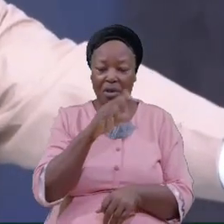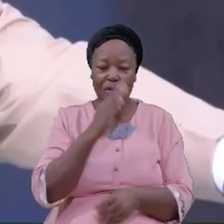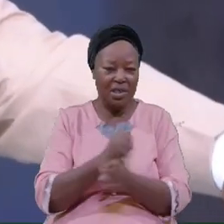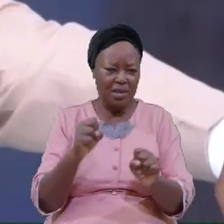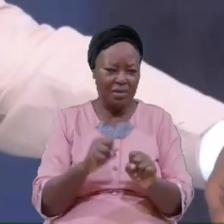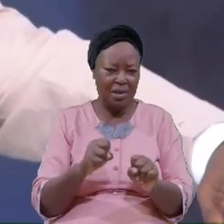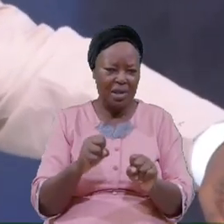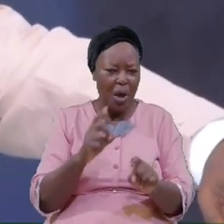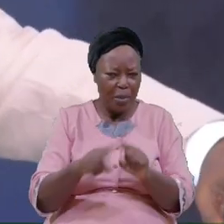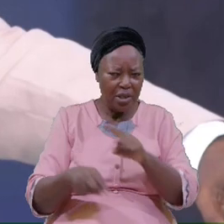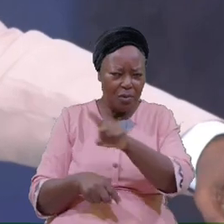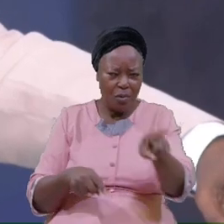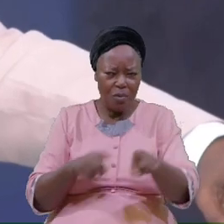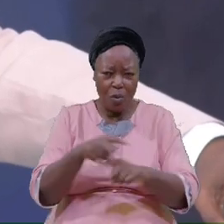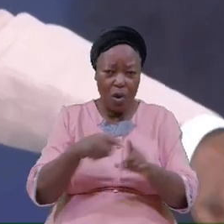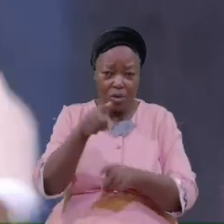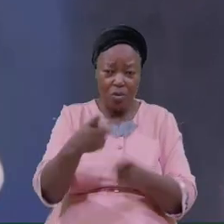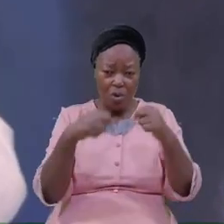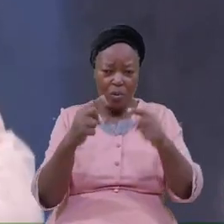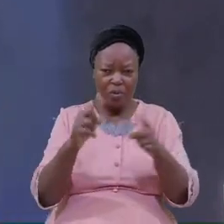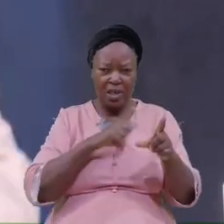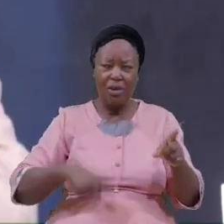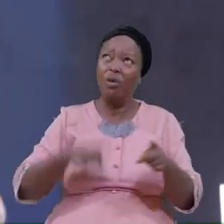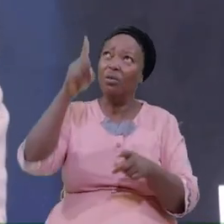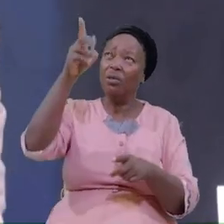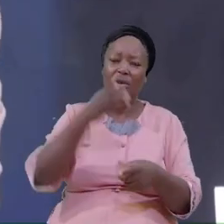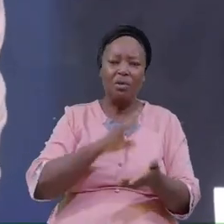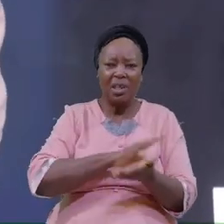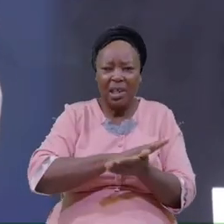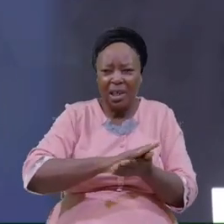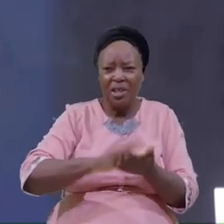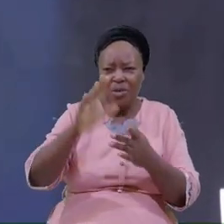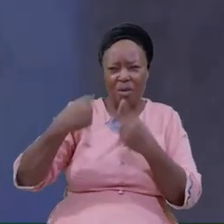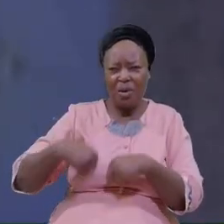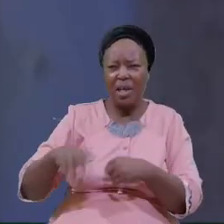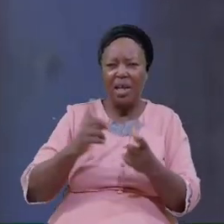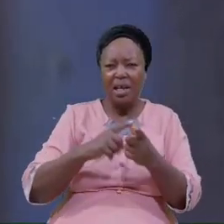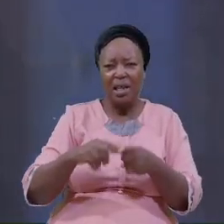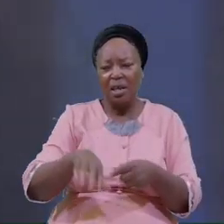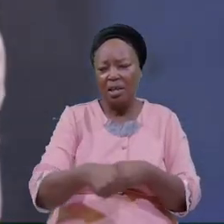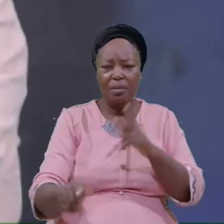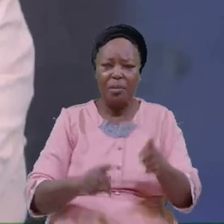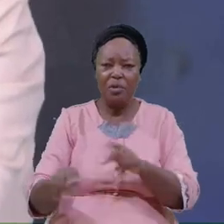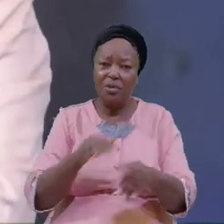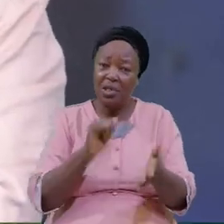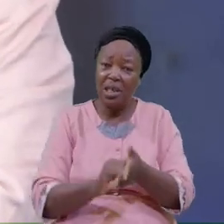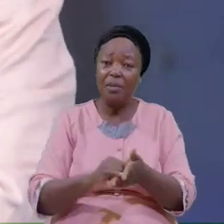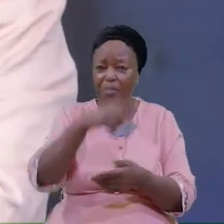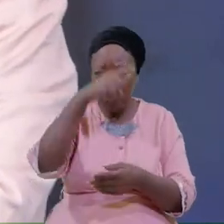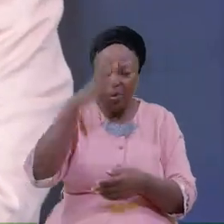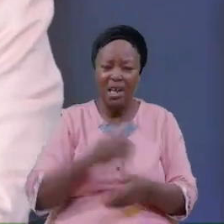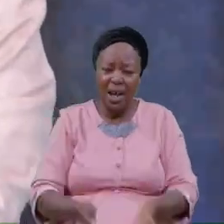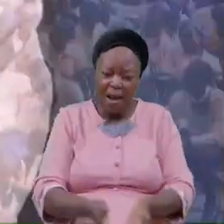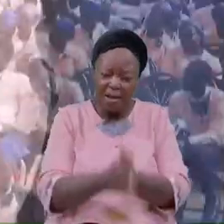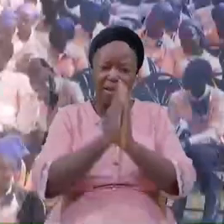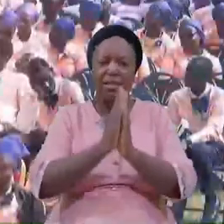he purges your heart. Il purge ton cœur. And other people, they do that because they are demanding something. Et il y a des